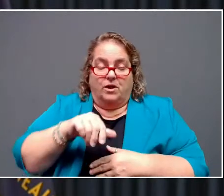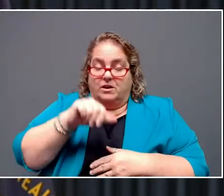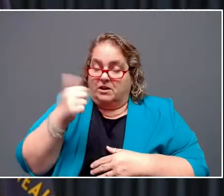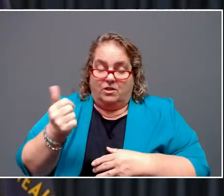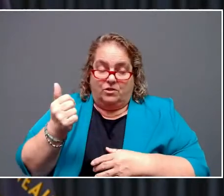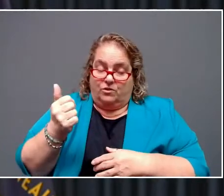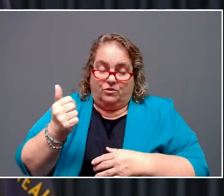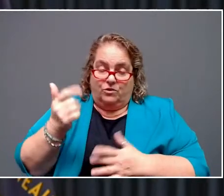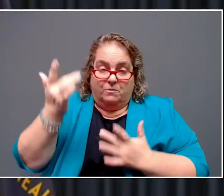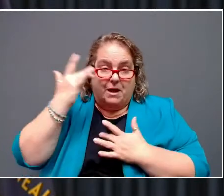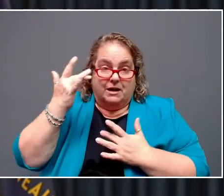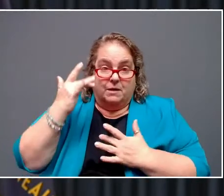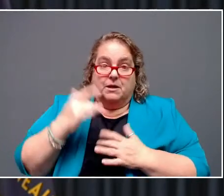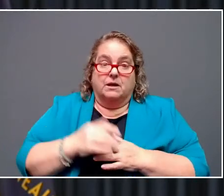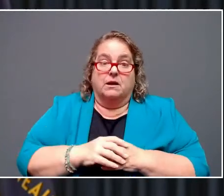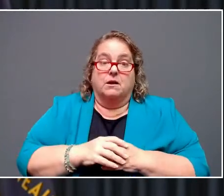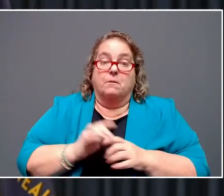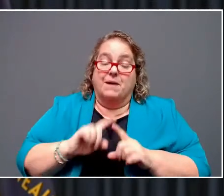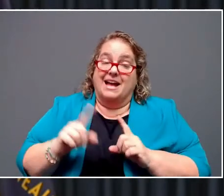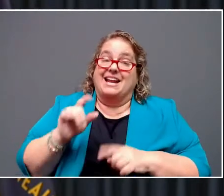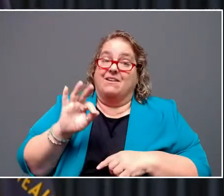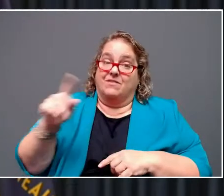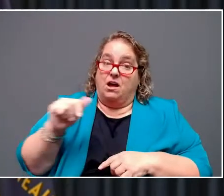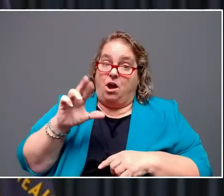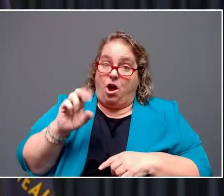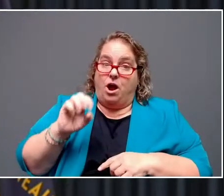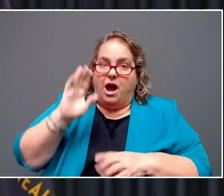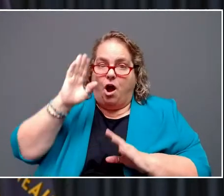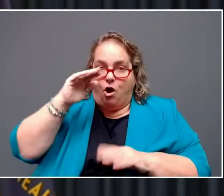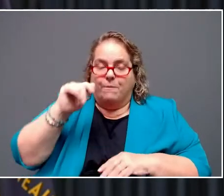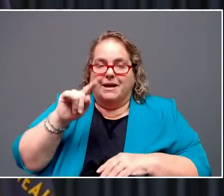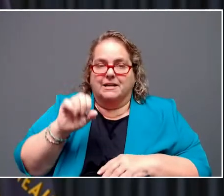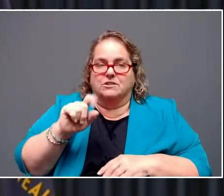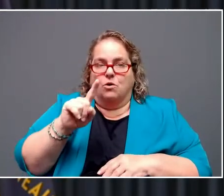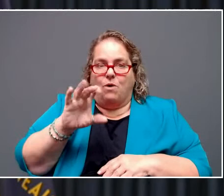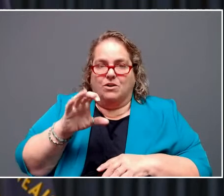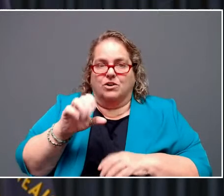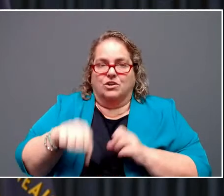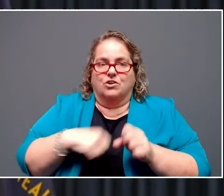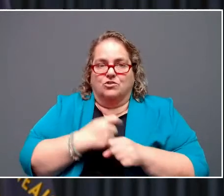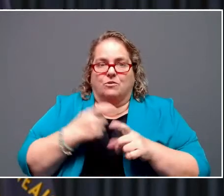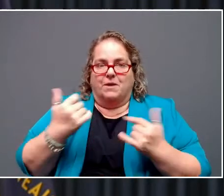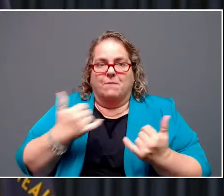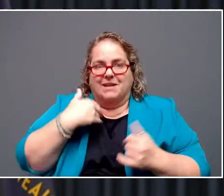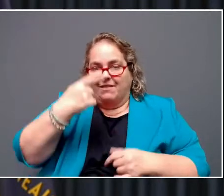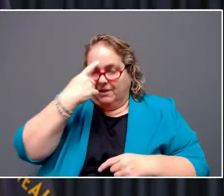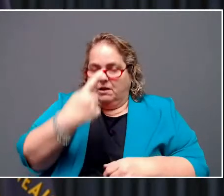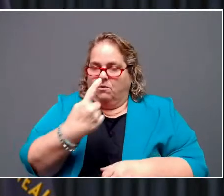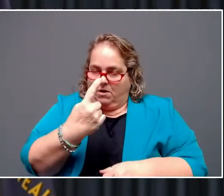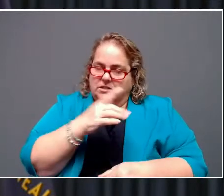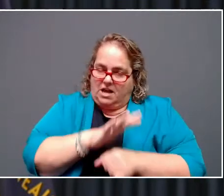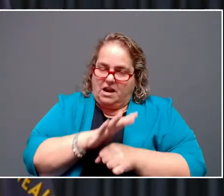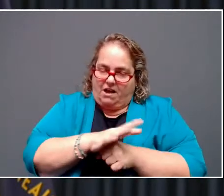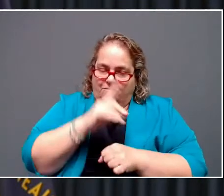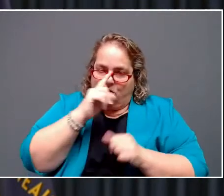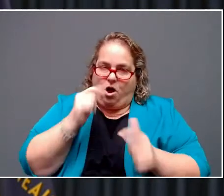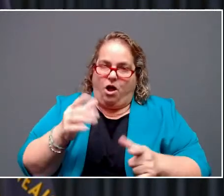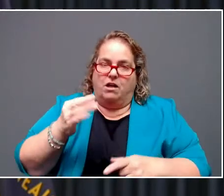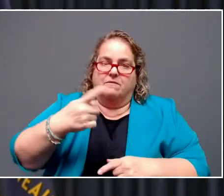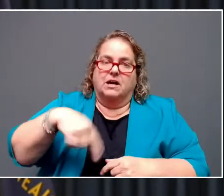or pandemic. But if they are, let's hope it's 100 years from now, because I think one's enough for all of us.